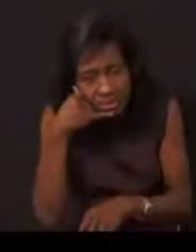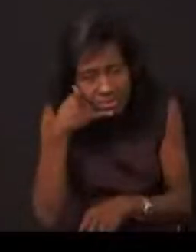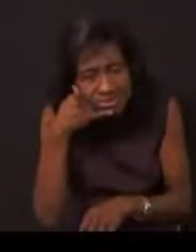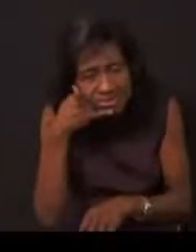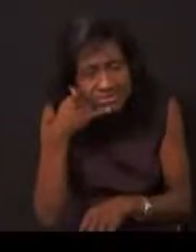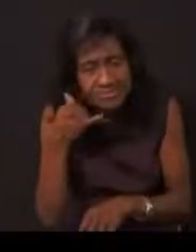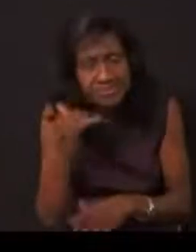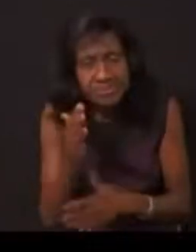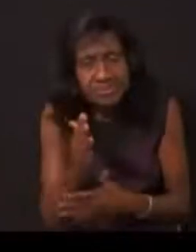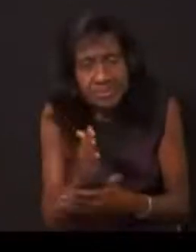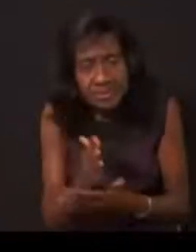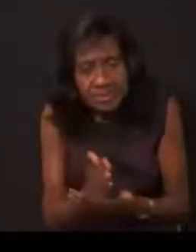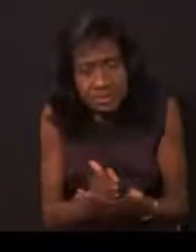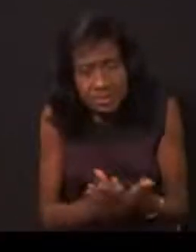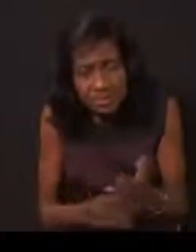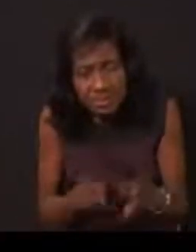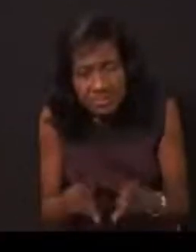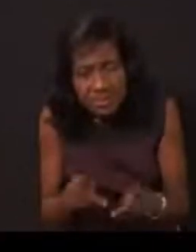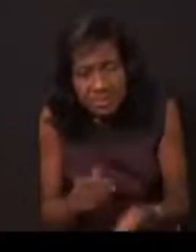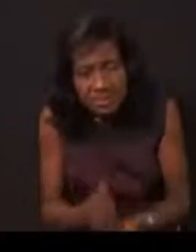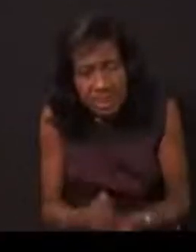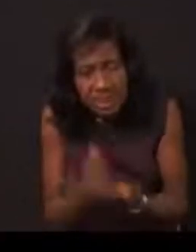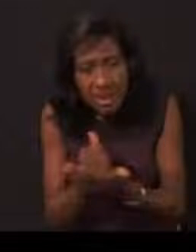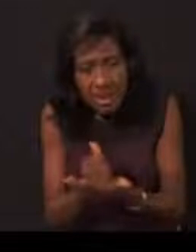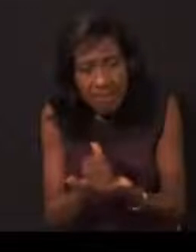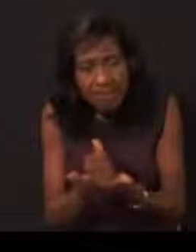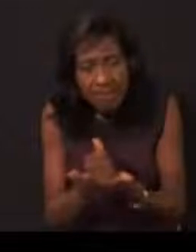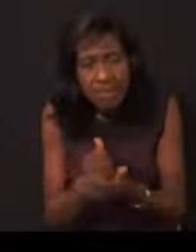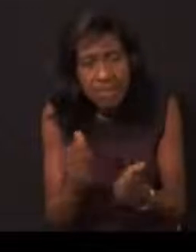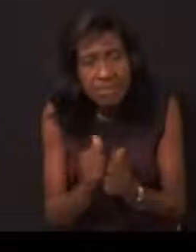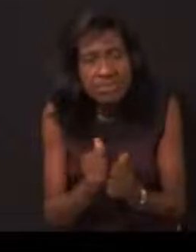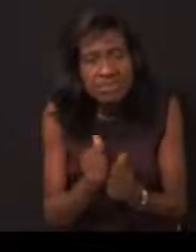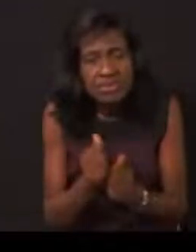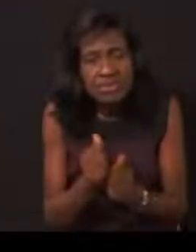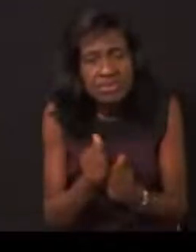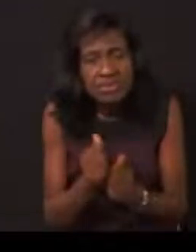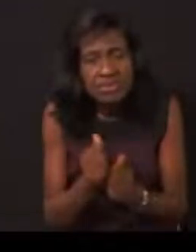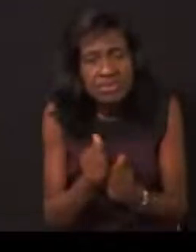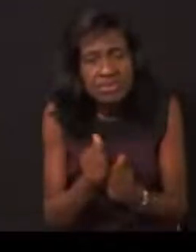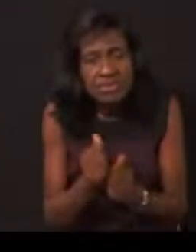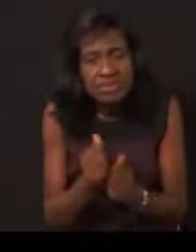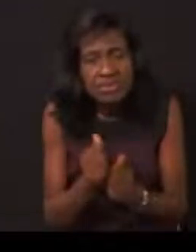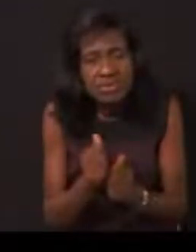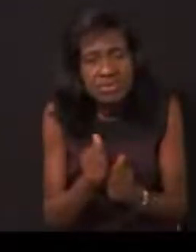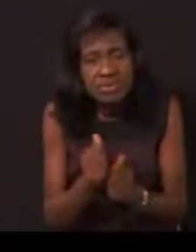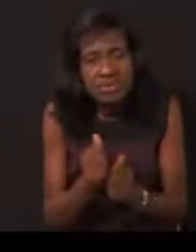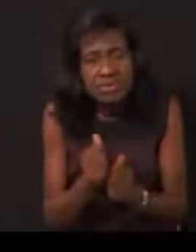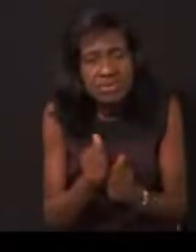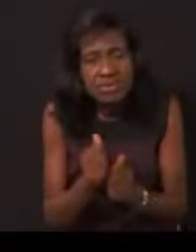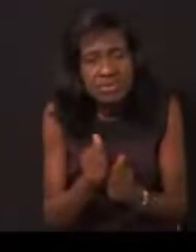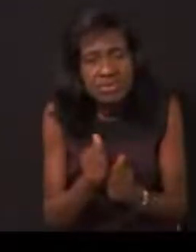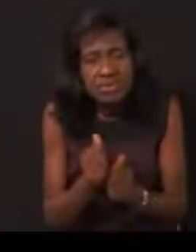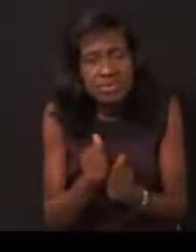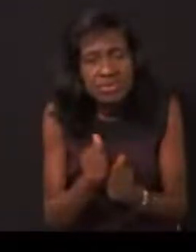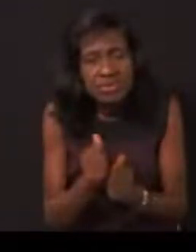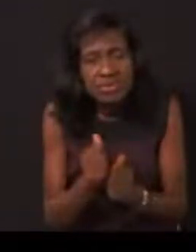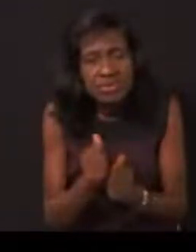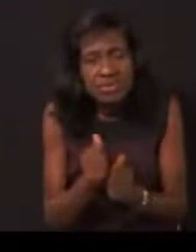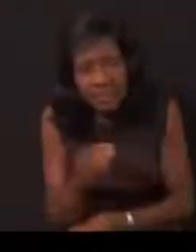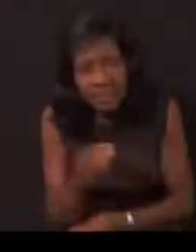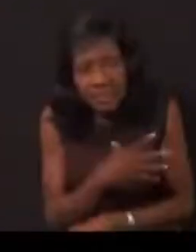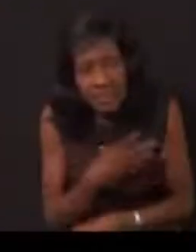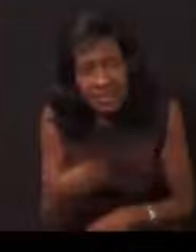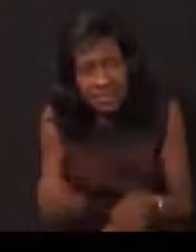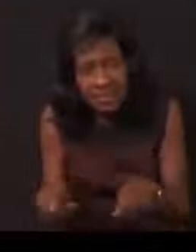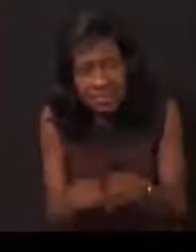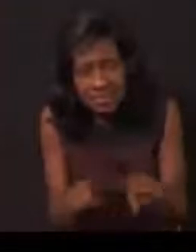also with assistance of Red Cross, we have continued to deliver food for these individuals in quarantine. Also, we